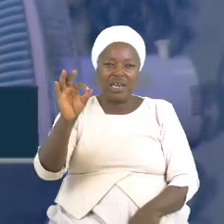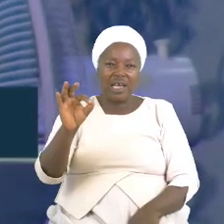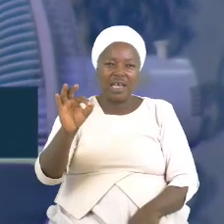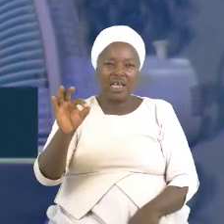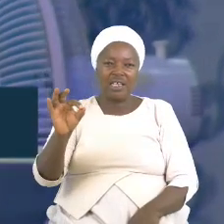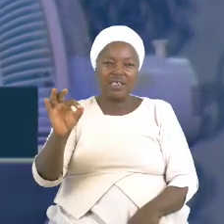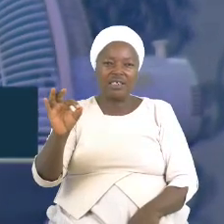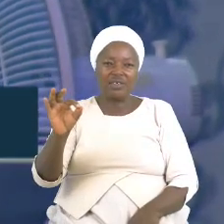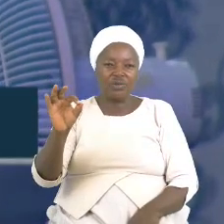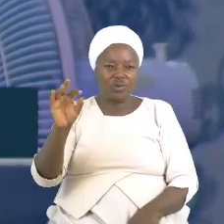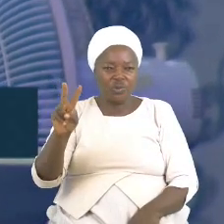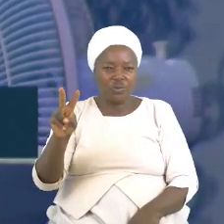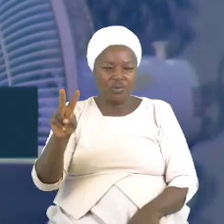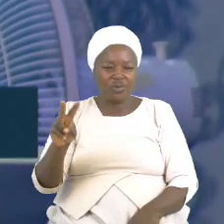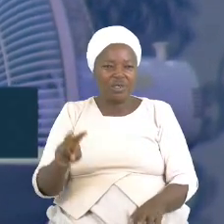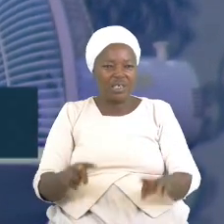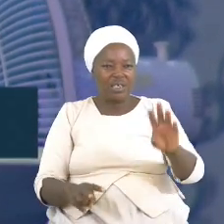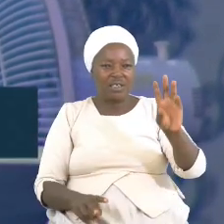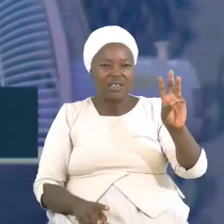+234 915 444 9263.